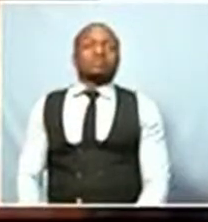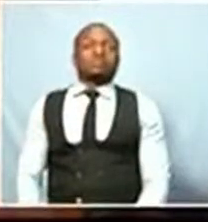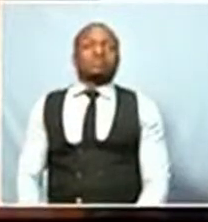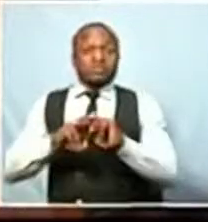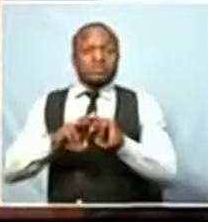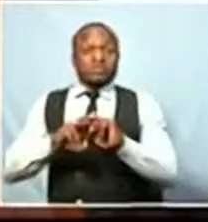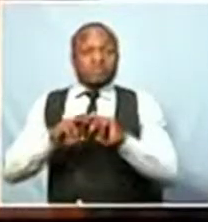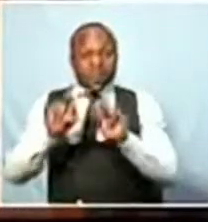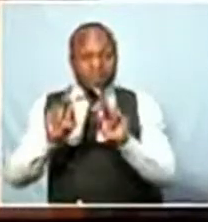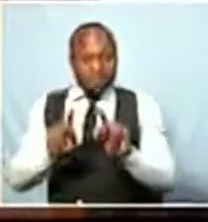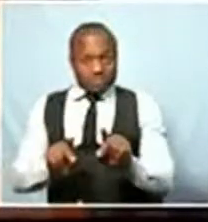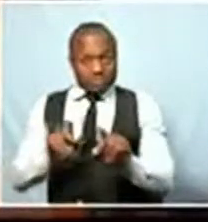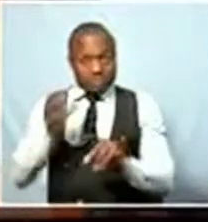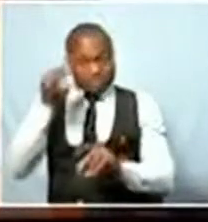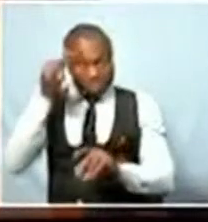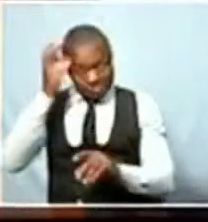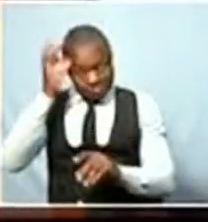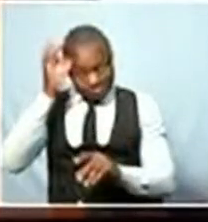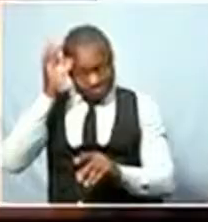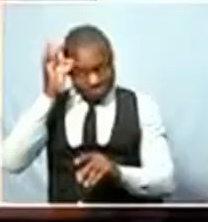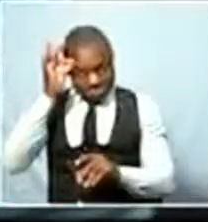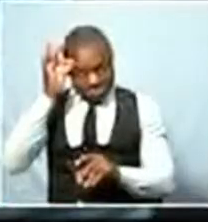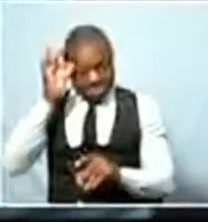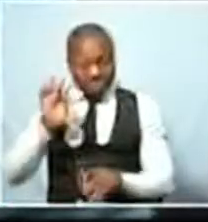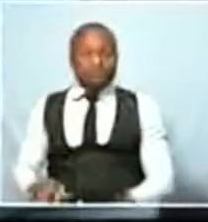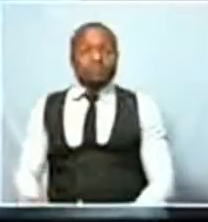Chair, I have taken note of